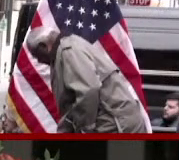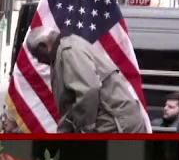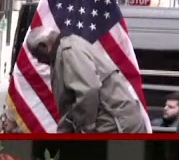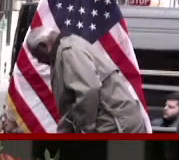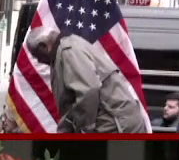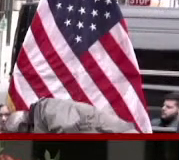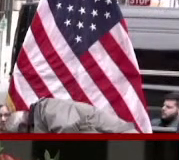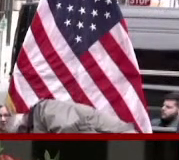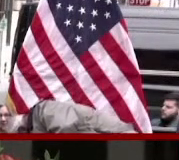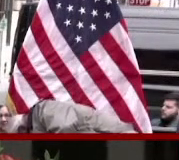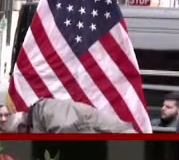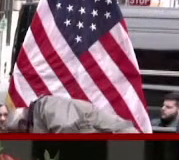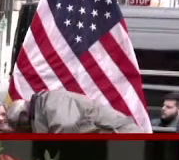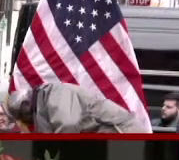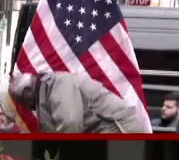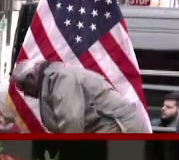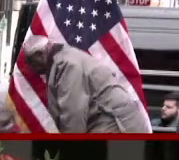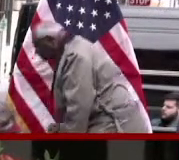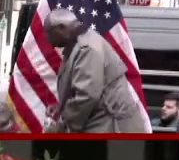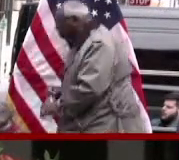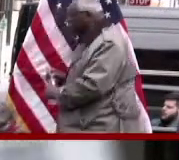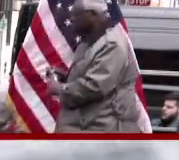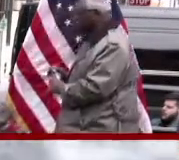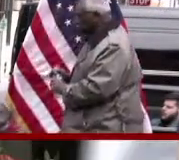Fanny Rosen, 21 years old.